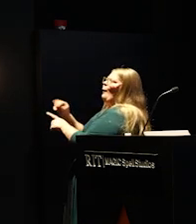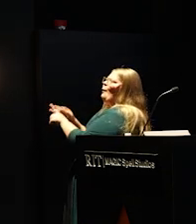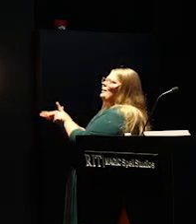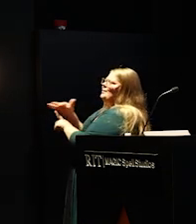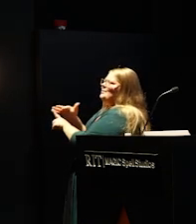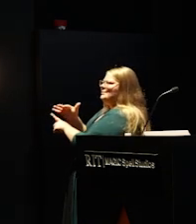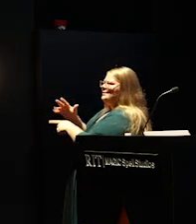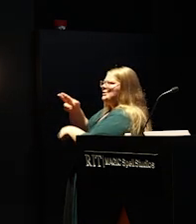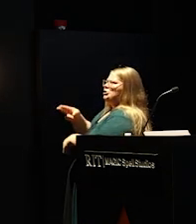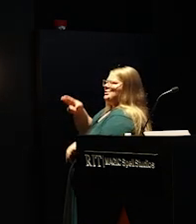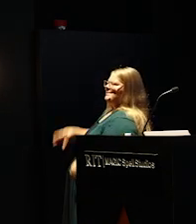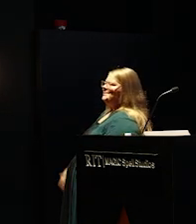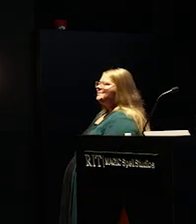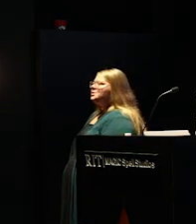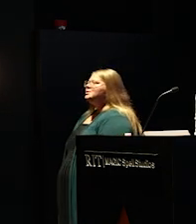I